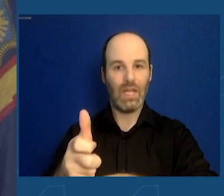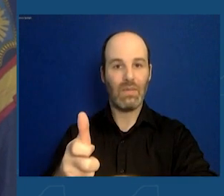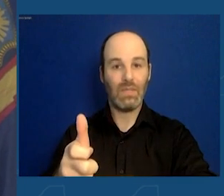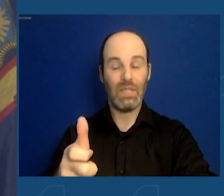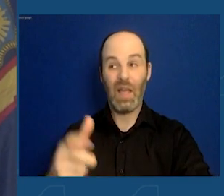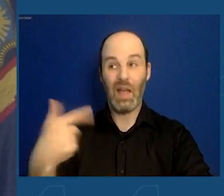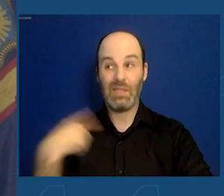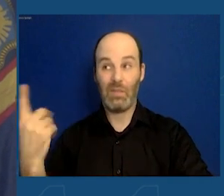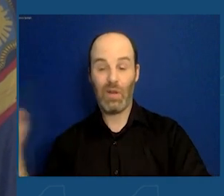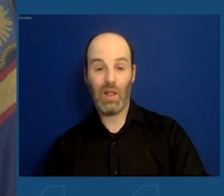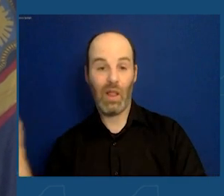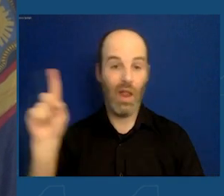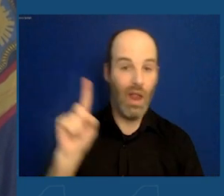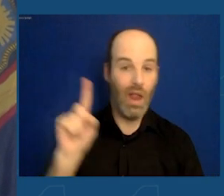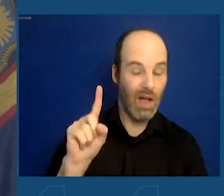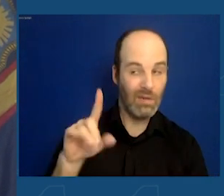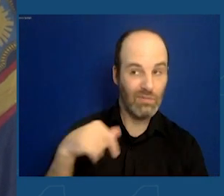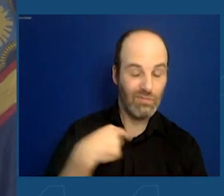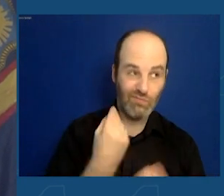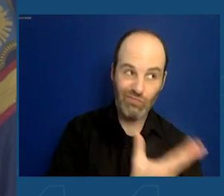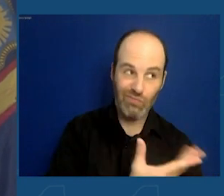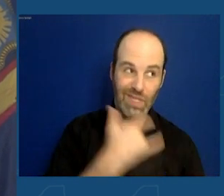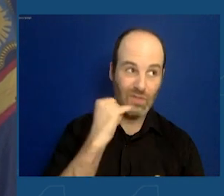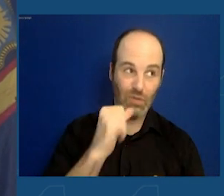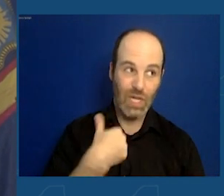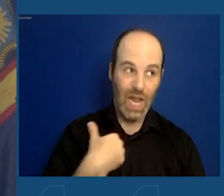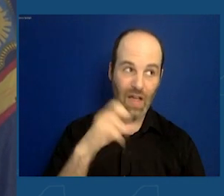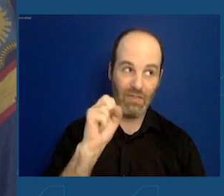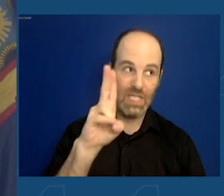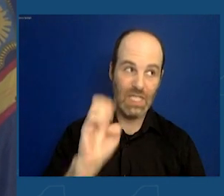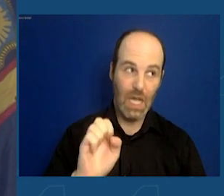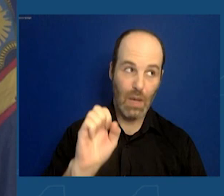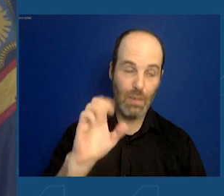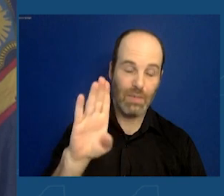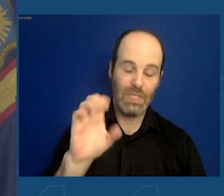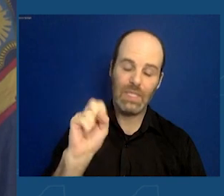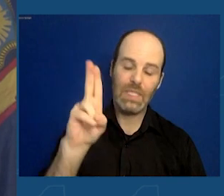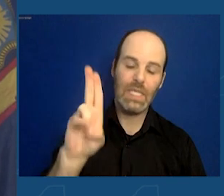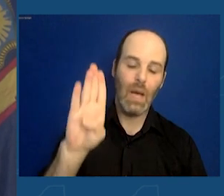said, if you didn't have that substation, I wouldn't be here.